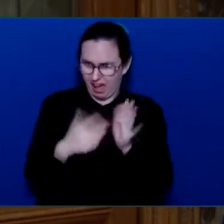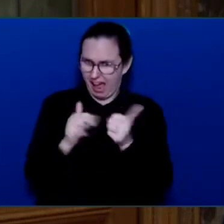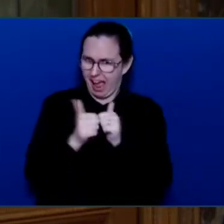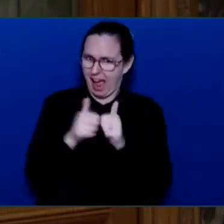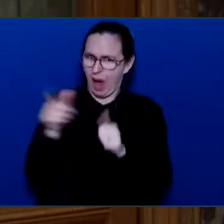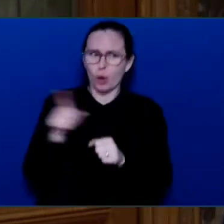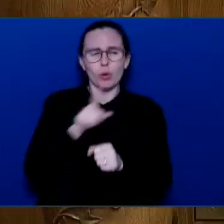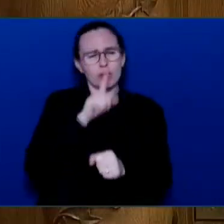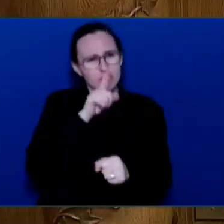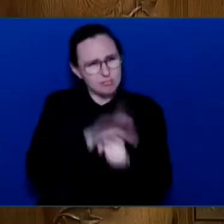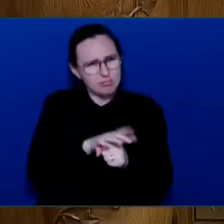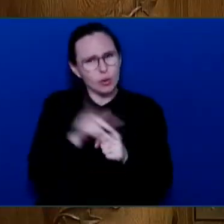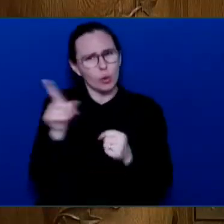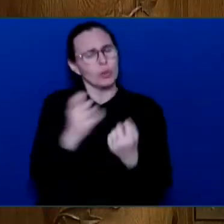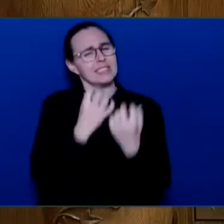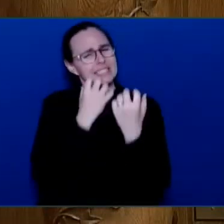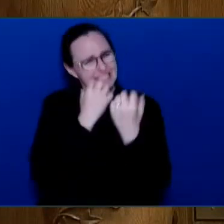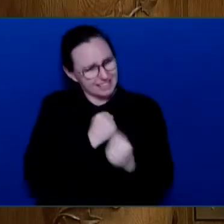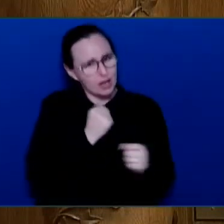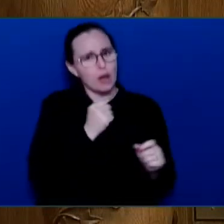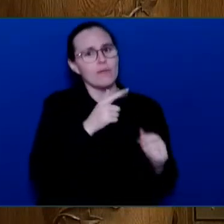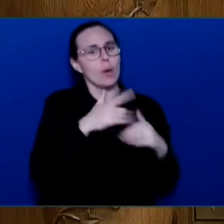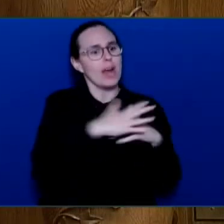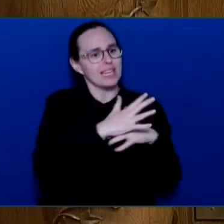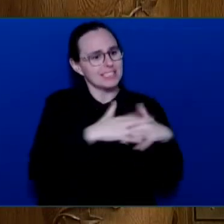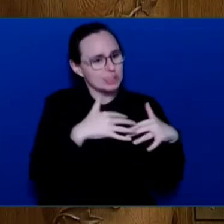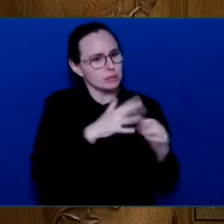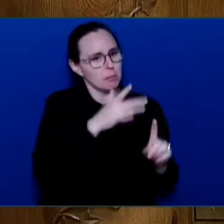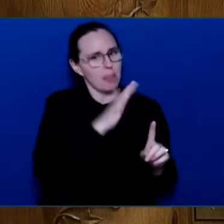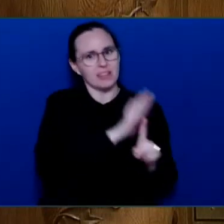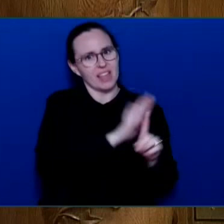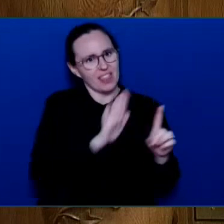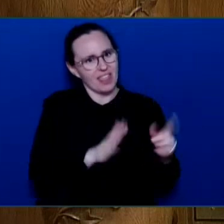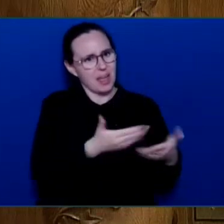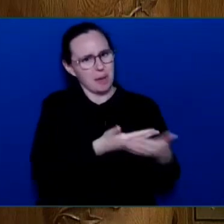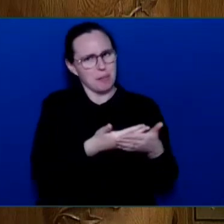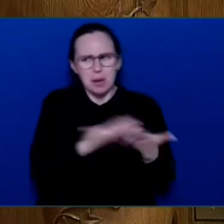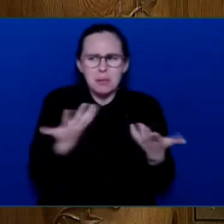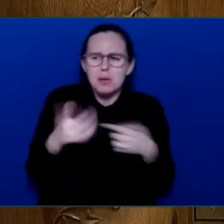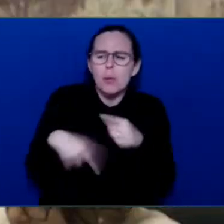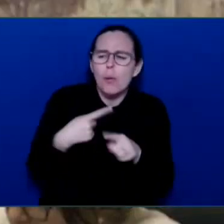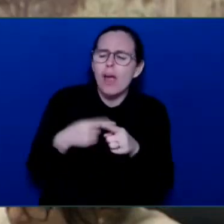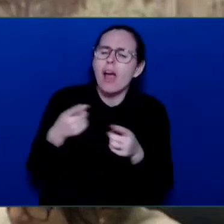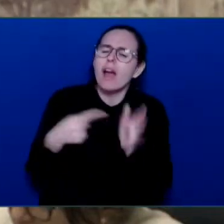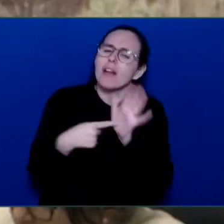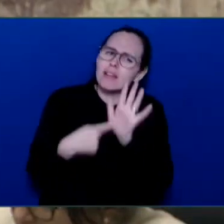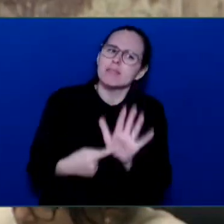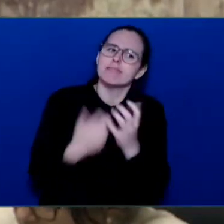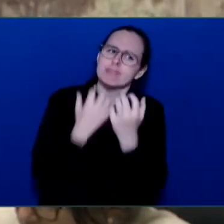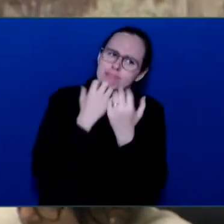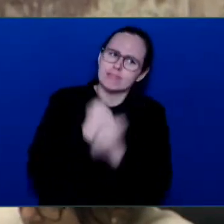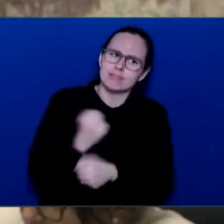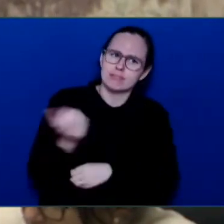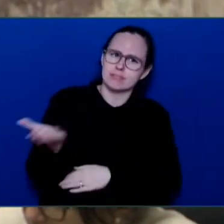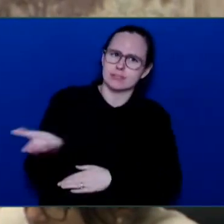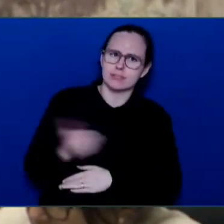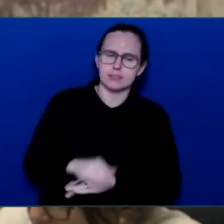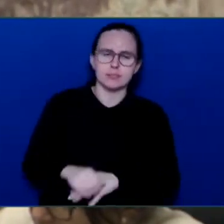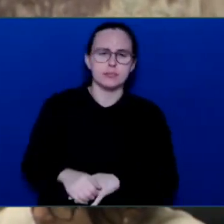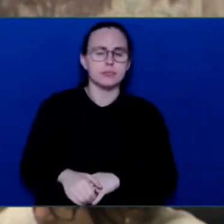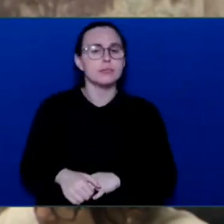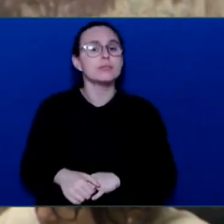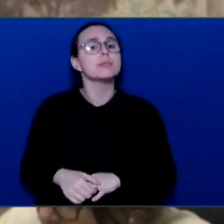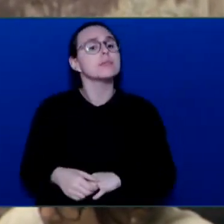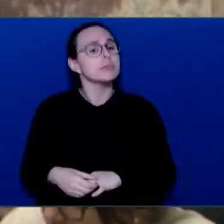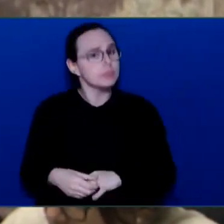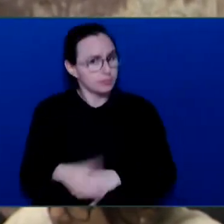babies? Minister of Children and Family Development. Thank you very much, Honourable Speaker, and thank you so much to the member for the question. We